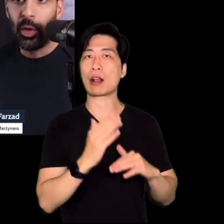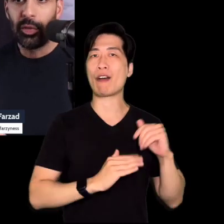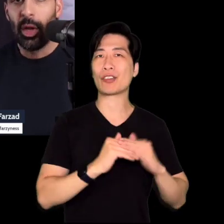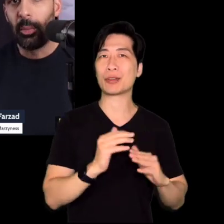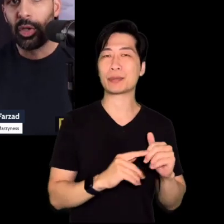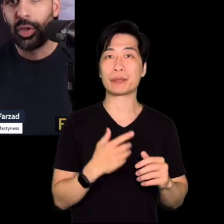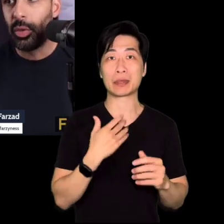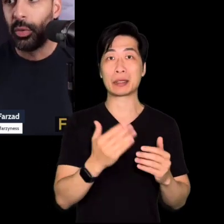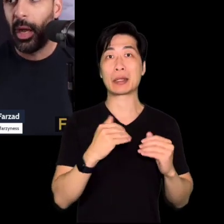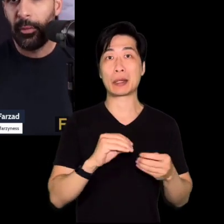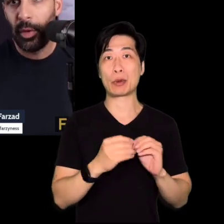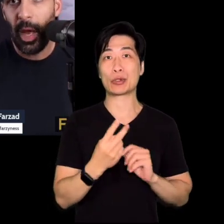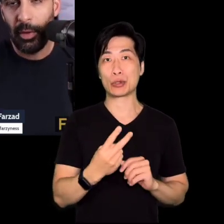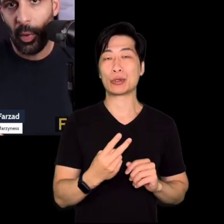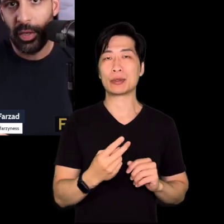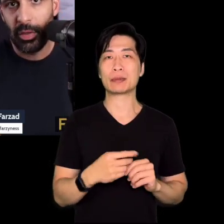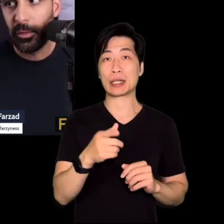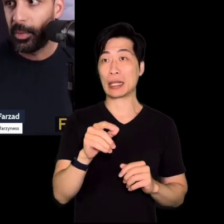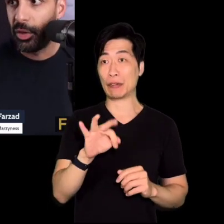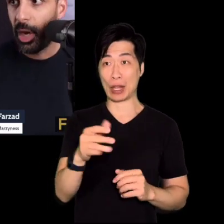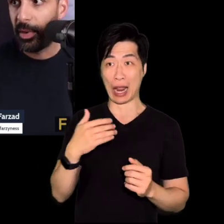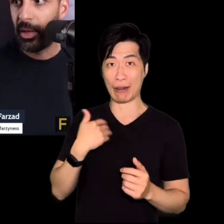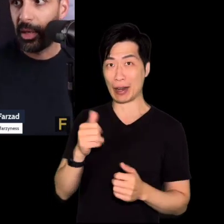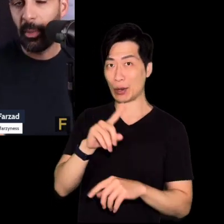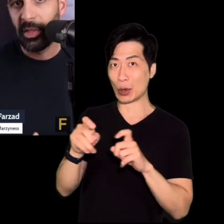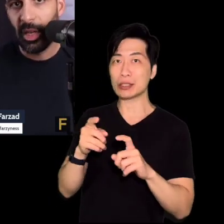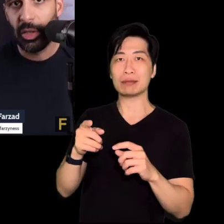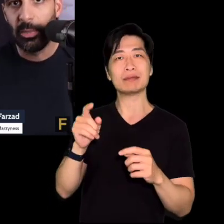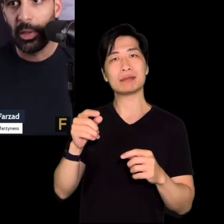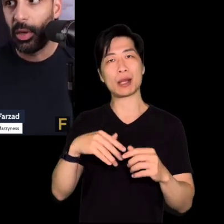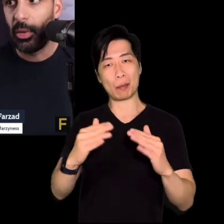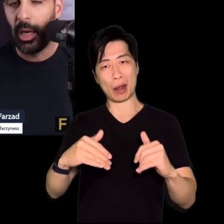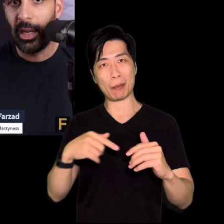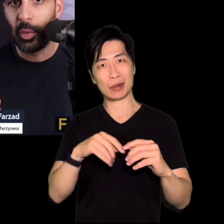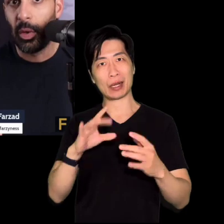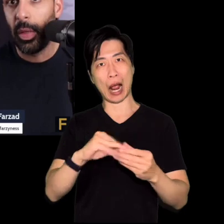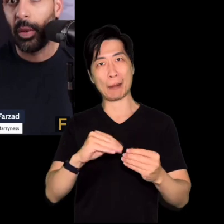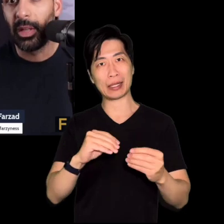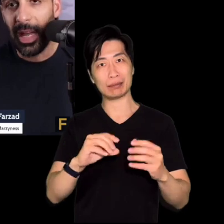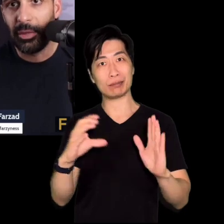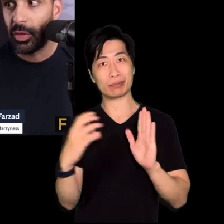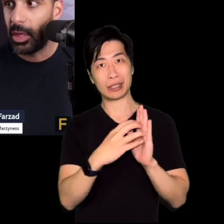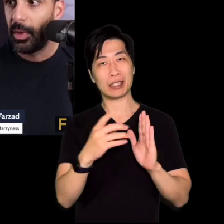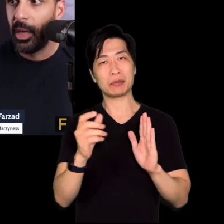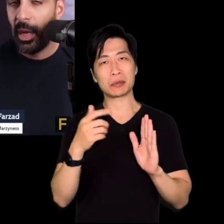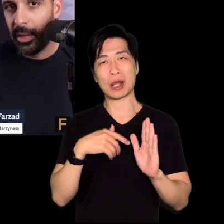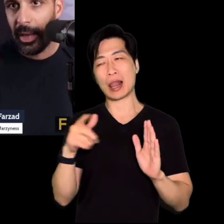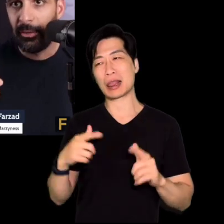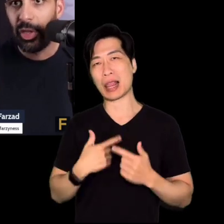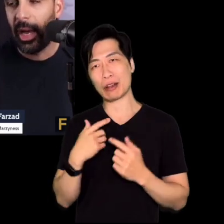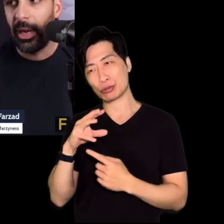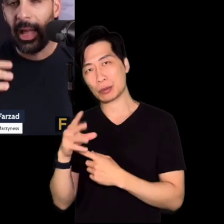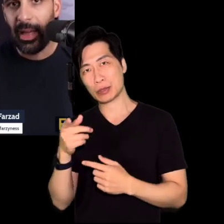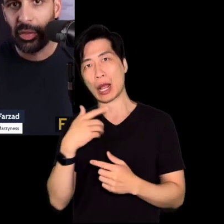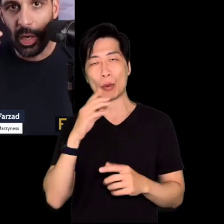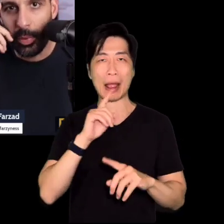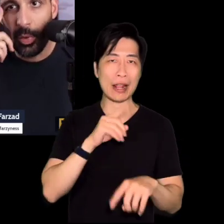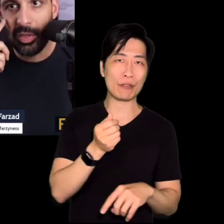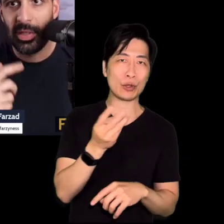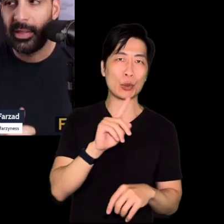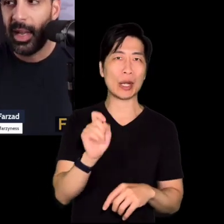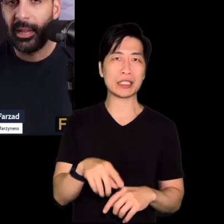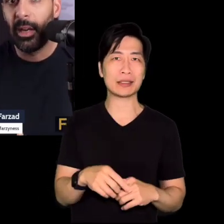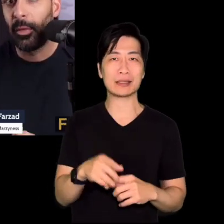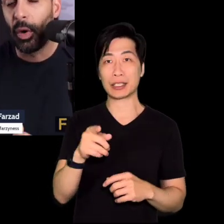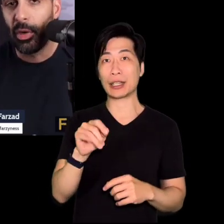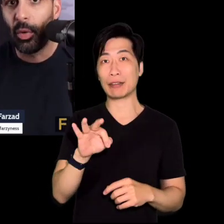As we go into number two, if you do have a question for me, drop it in the comment section below as we're going through it on the live stream, in the live chat, and I'll answer a couple